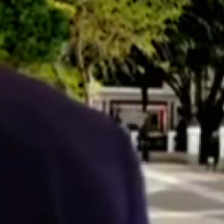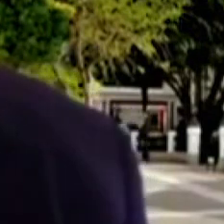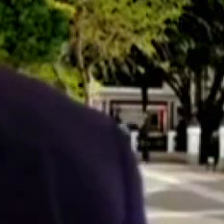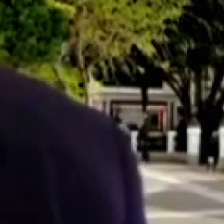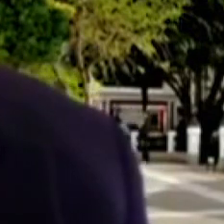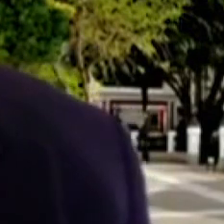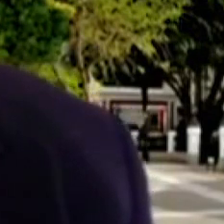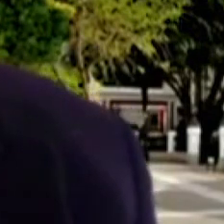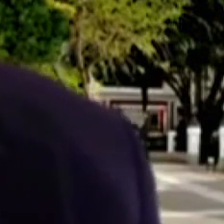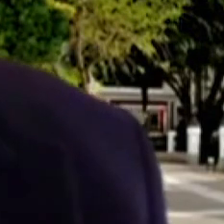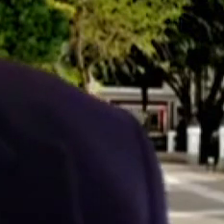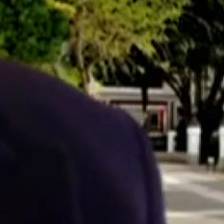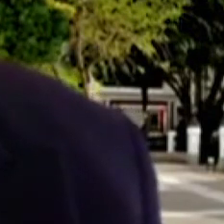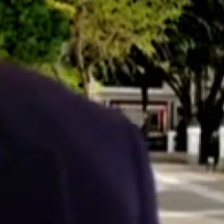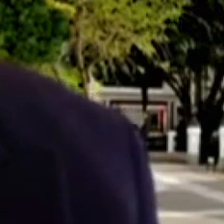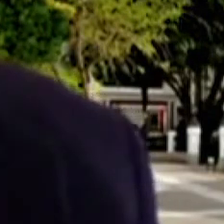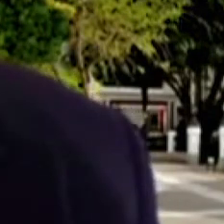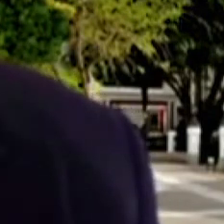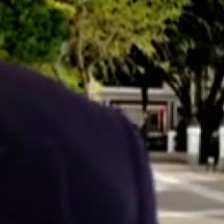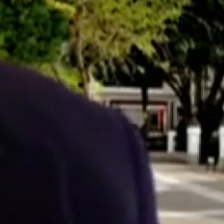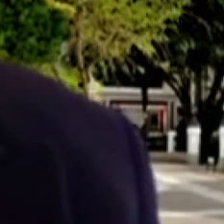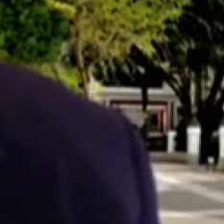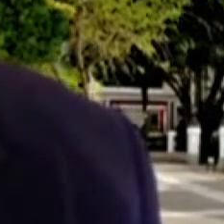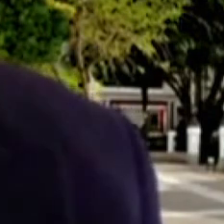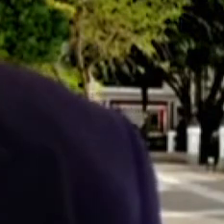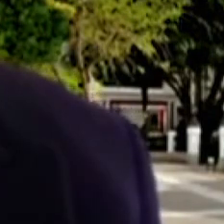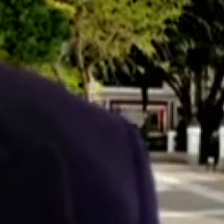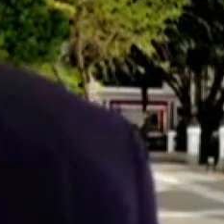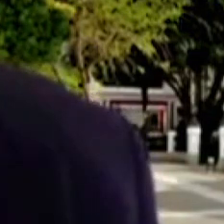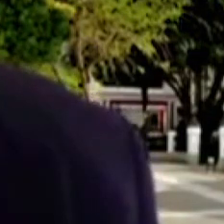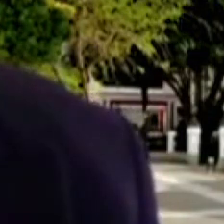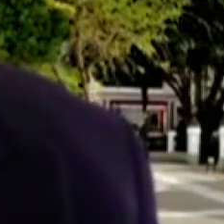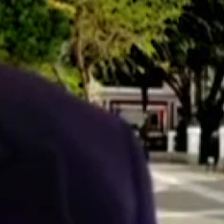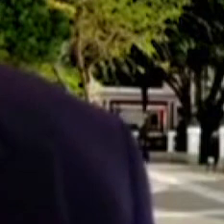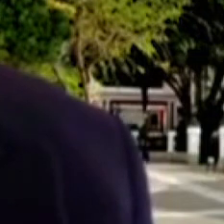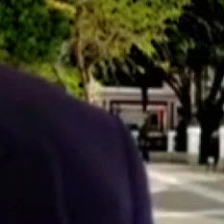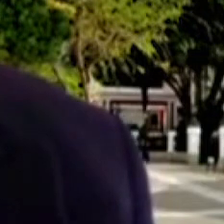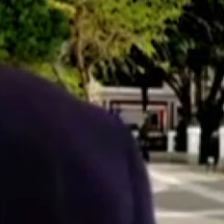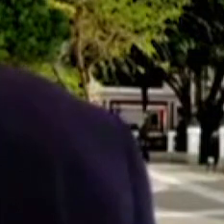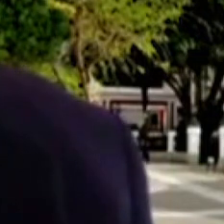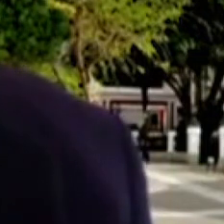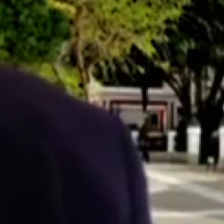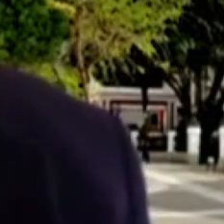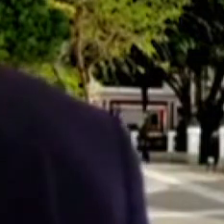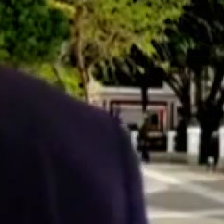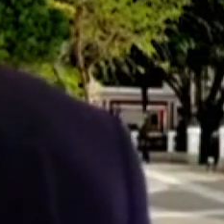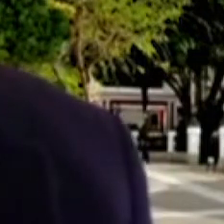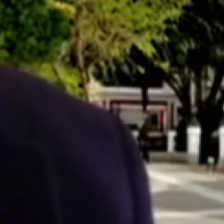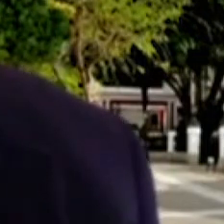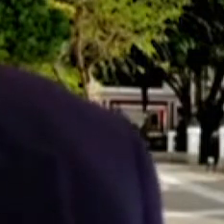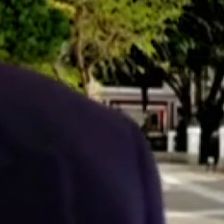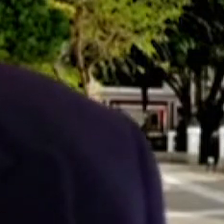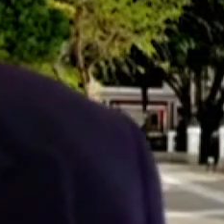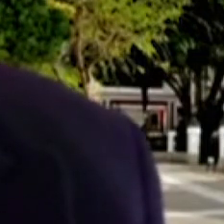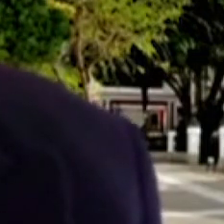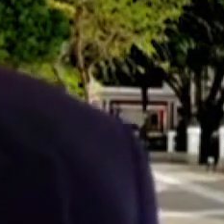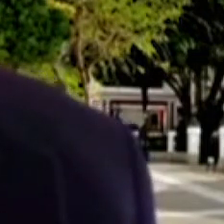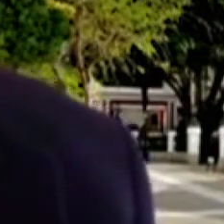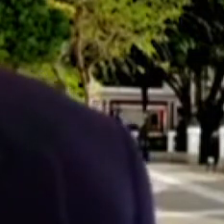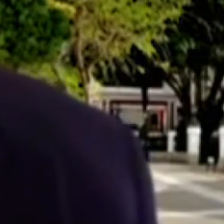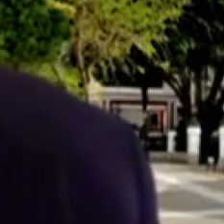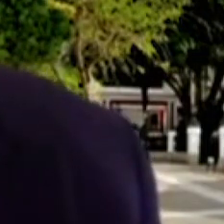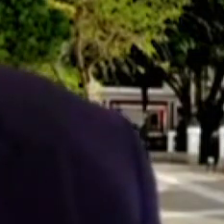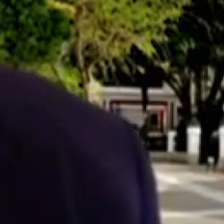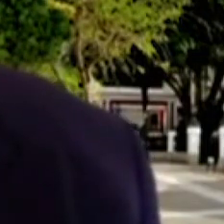of gender-based violence. That was the situation during lockdown and also as lockdown regulations were